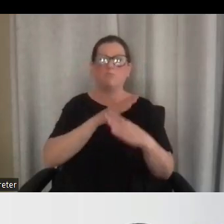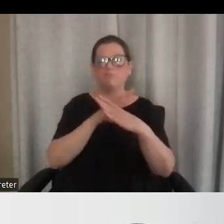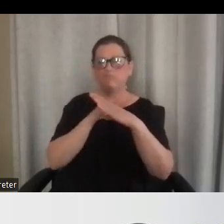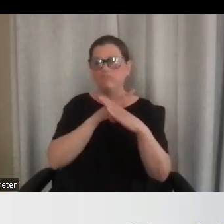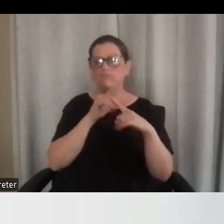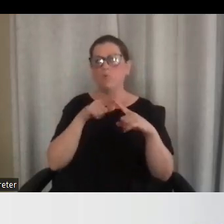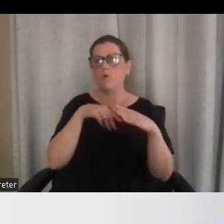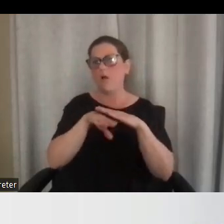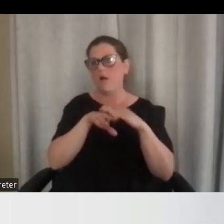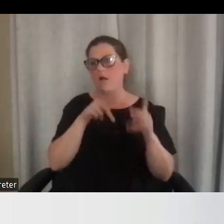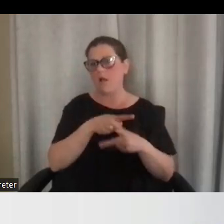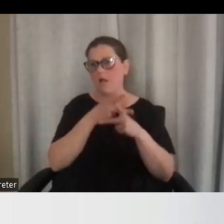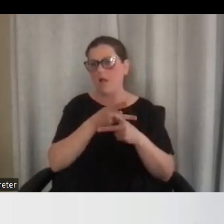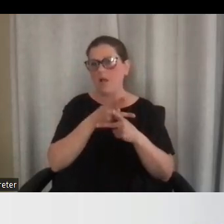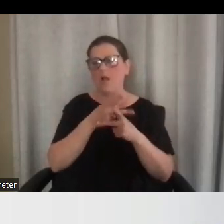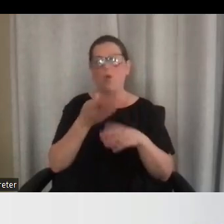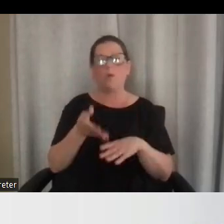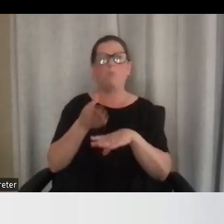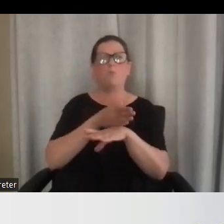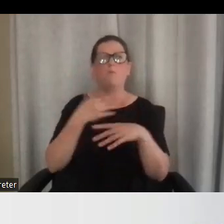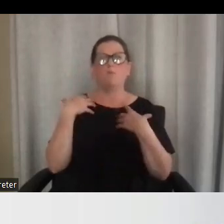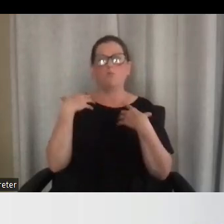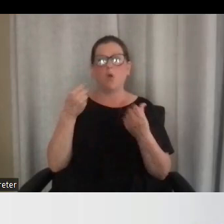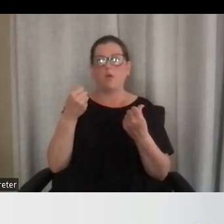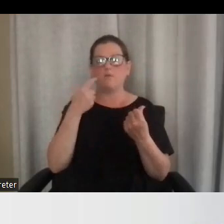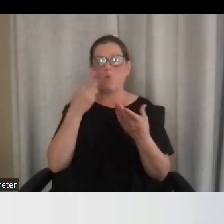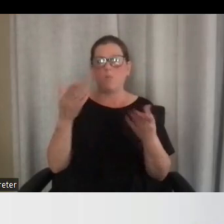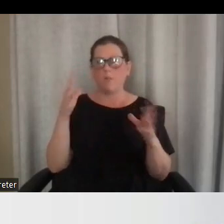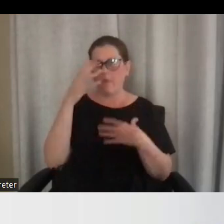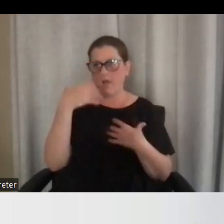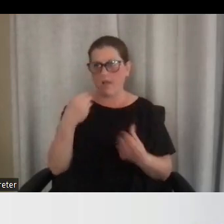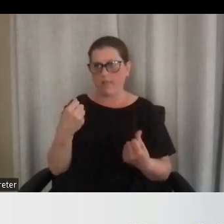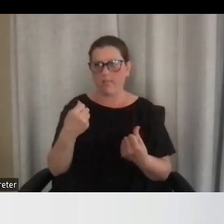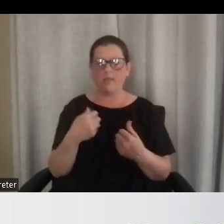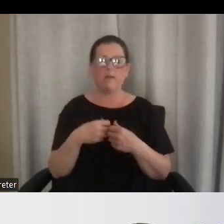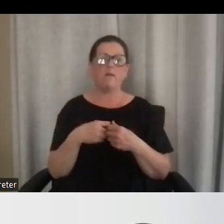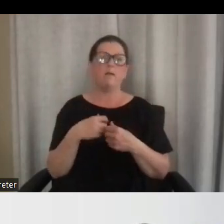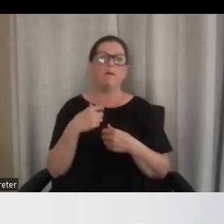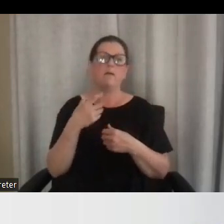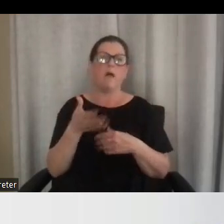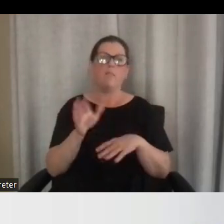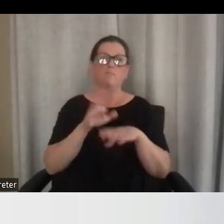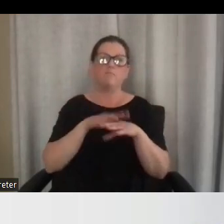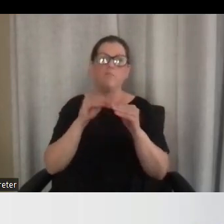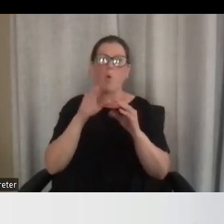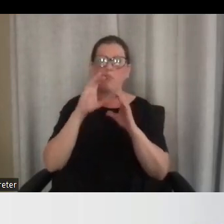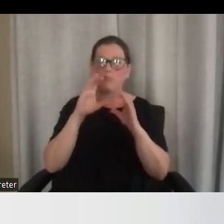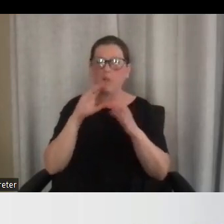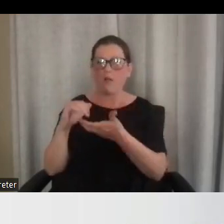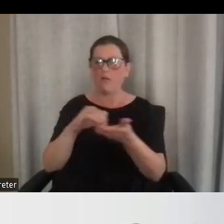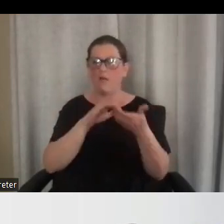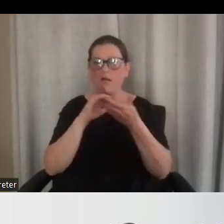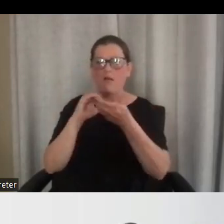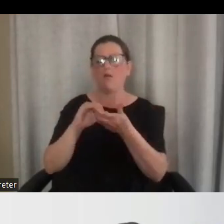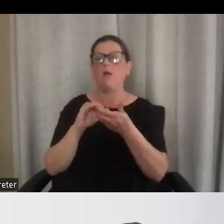accessing care, improving trust in healthcare and public health systems, and increasing communication and collaboration